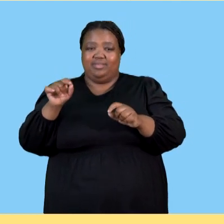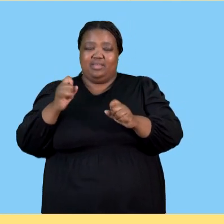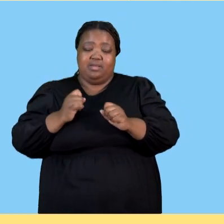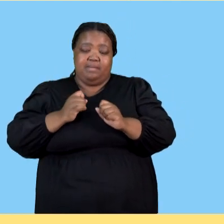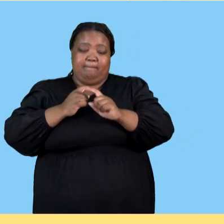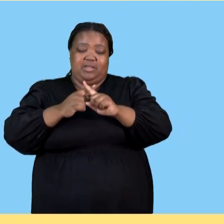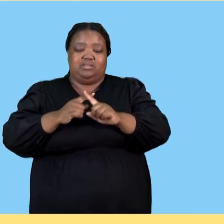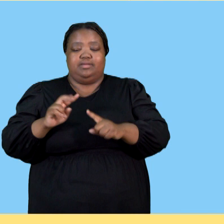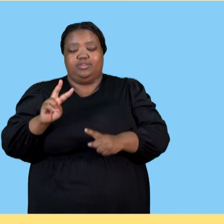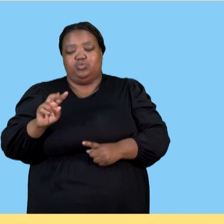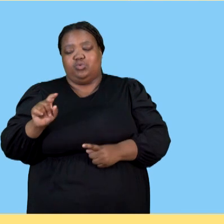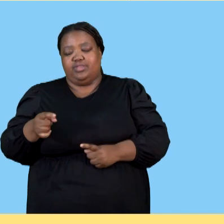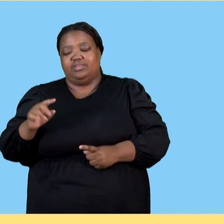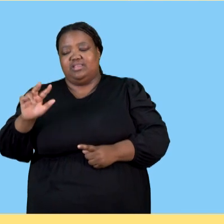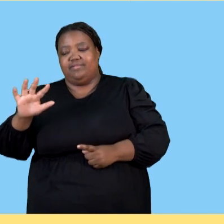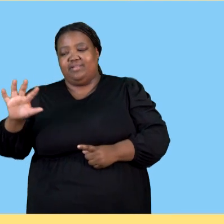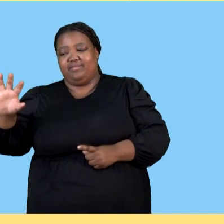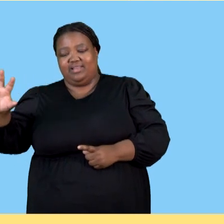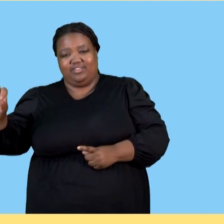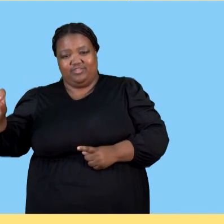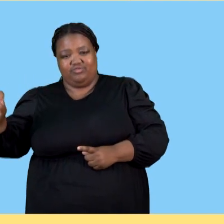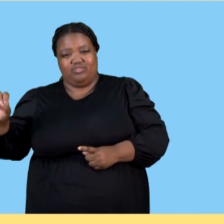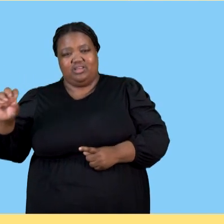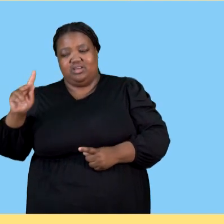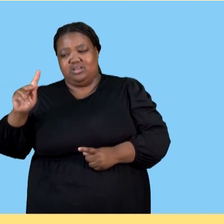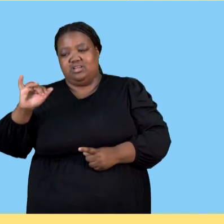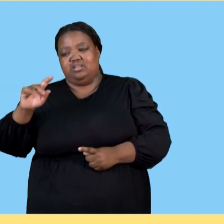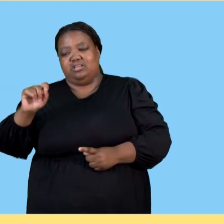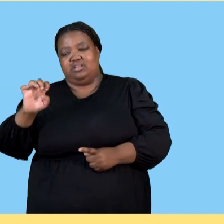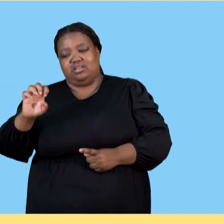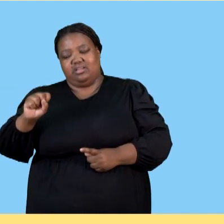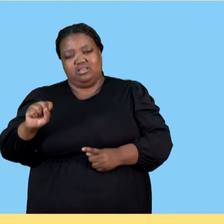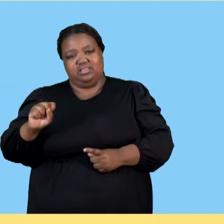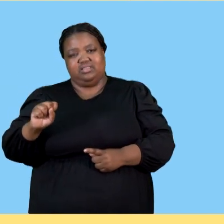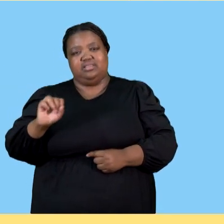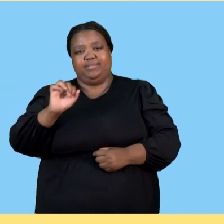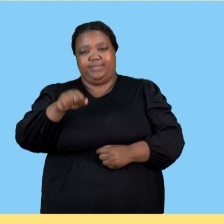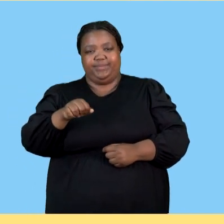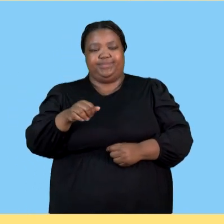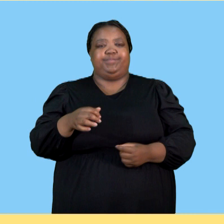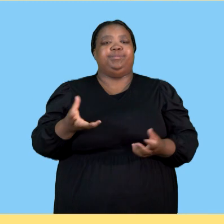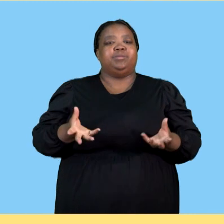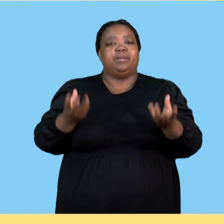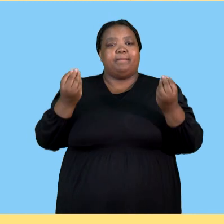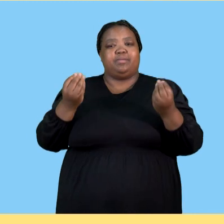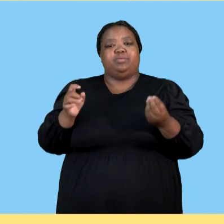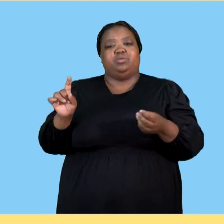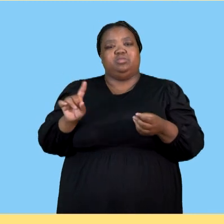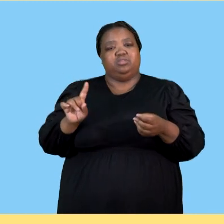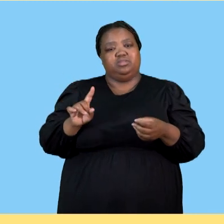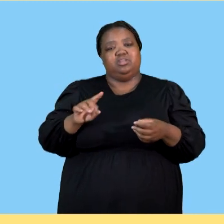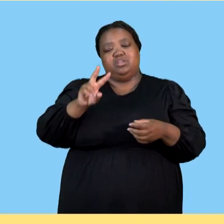multiply by 2,500 kites. Multiply by 2,500. 500 kites. That will give